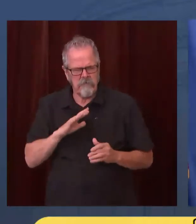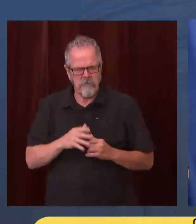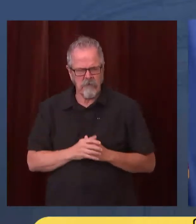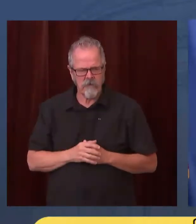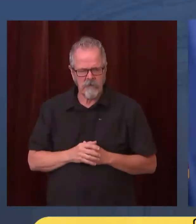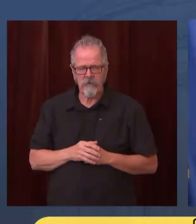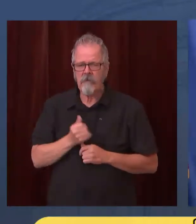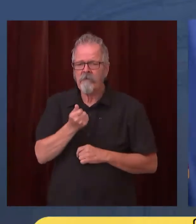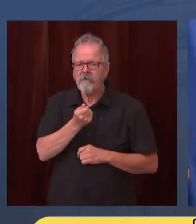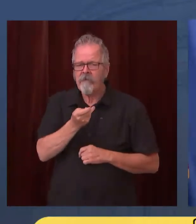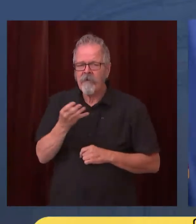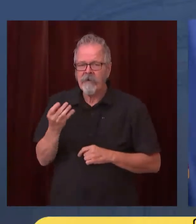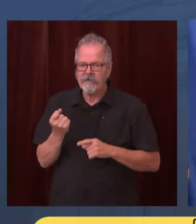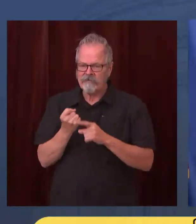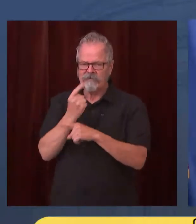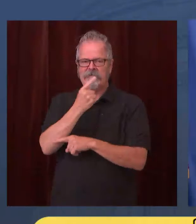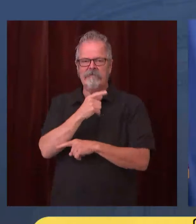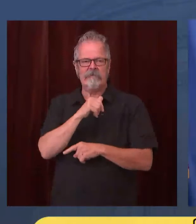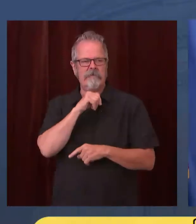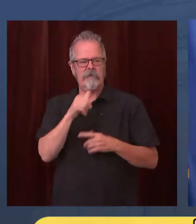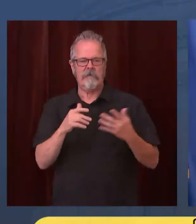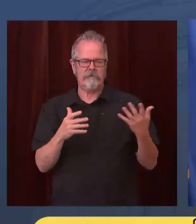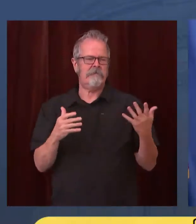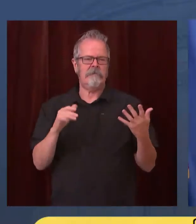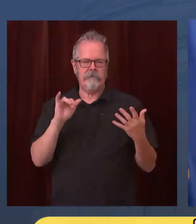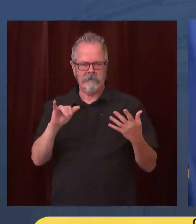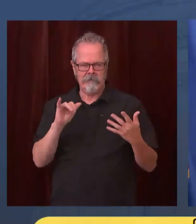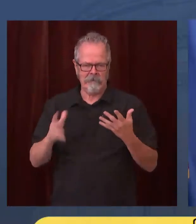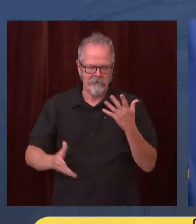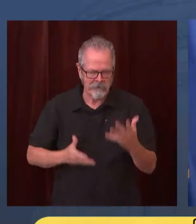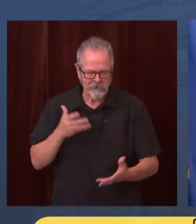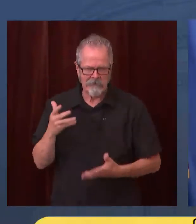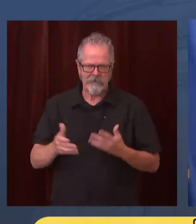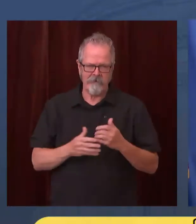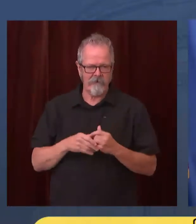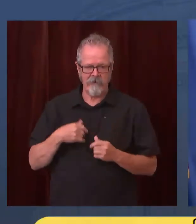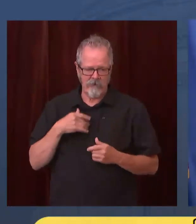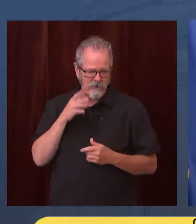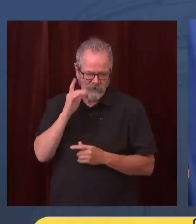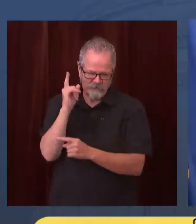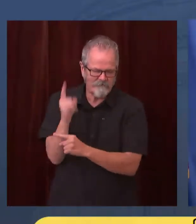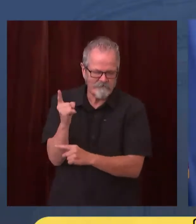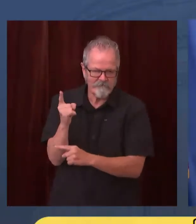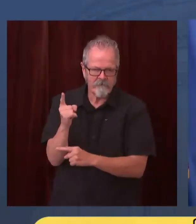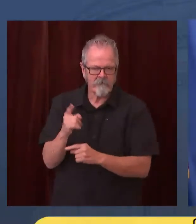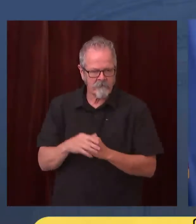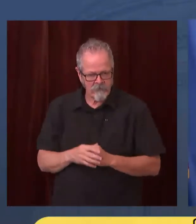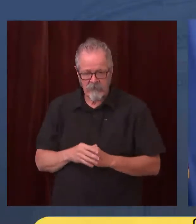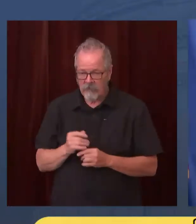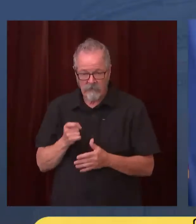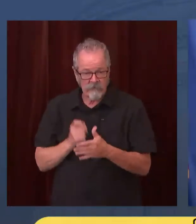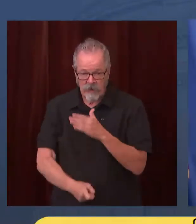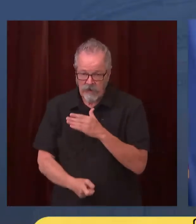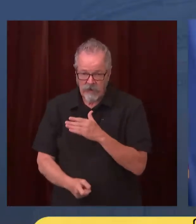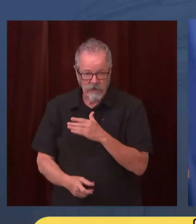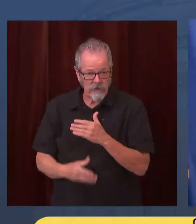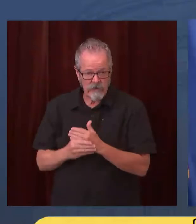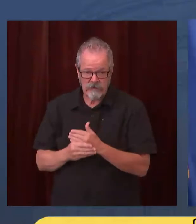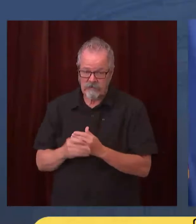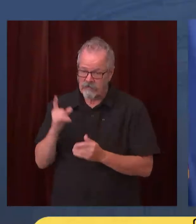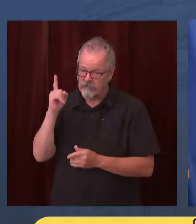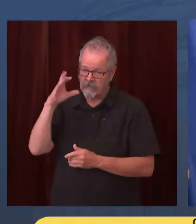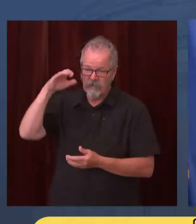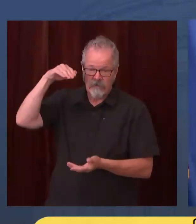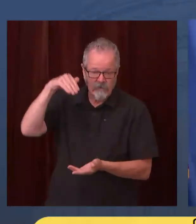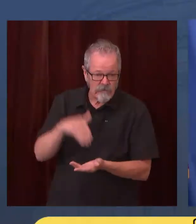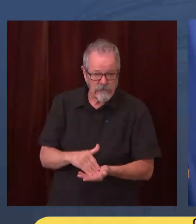are non-compliant, they face, sometimes hundreds of thousands of dollars of fines. And we don't want to have to go that route, but